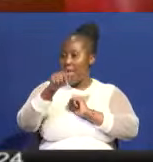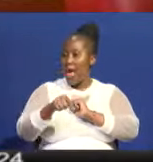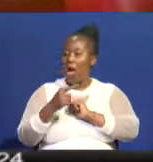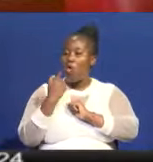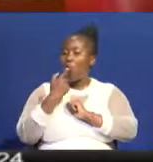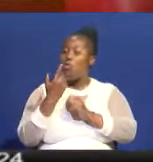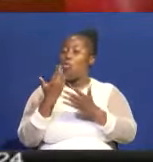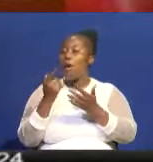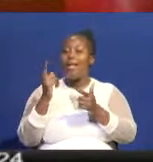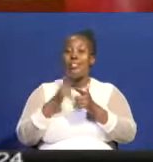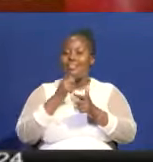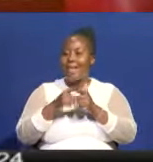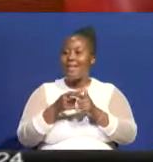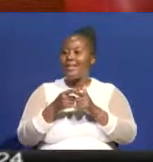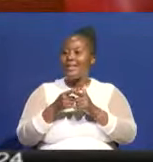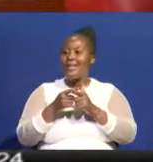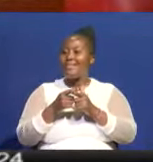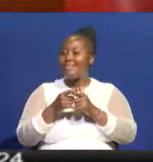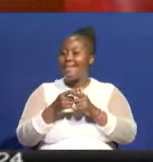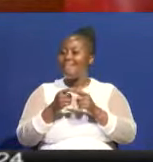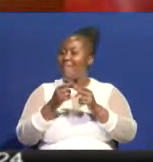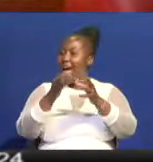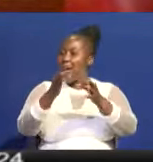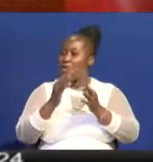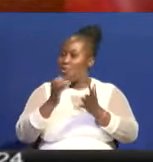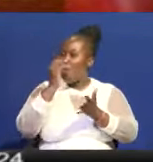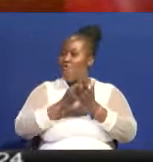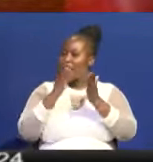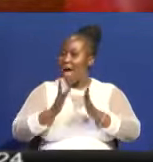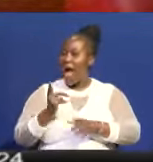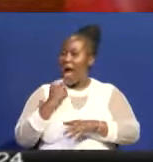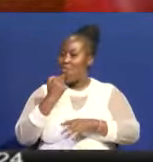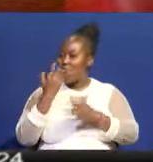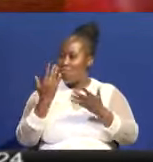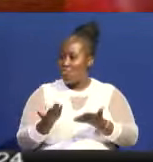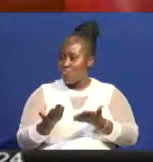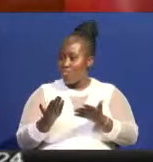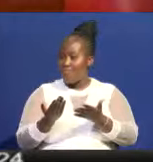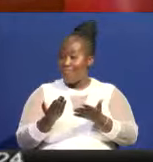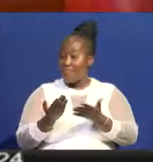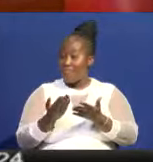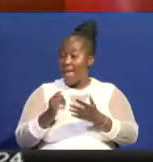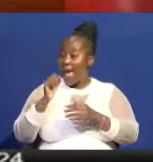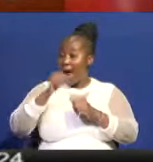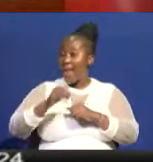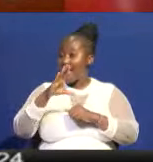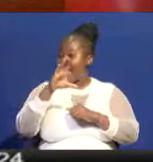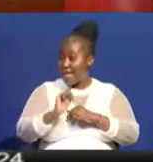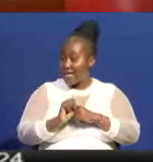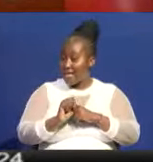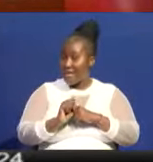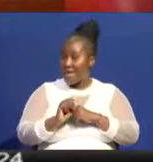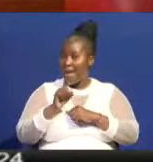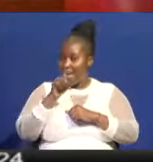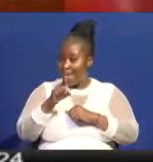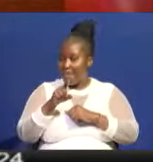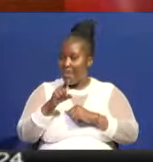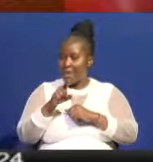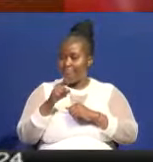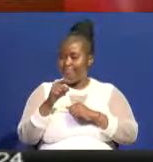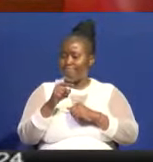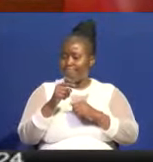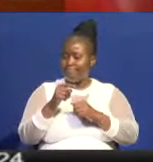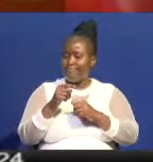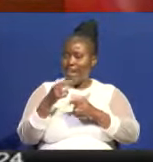who is the accounting officer? Can a cabinet secretary be held